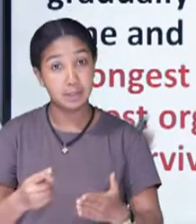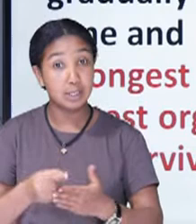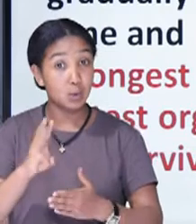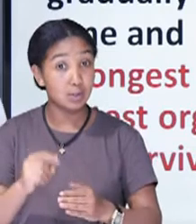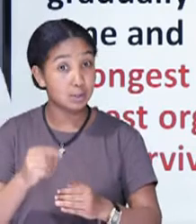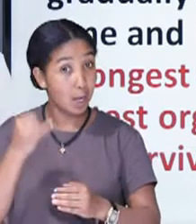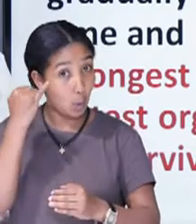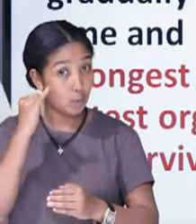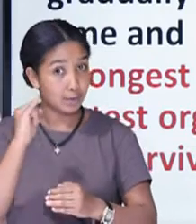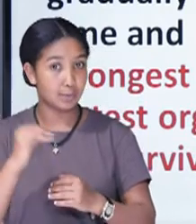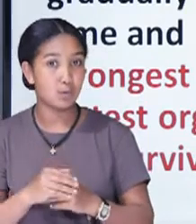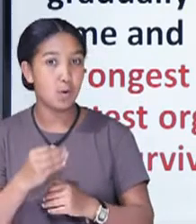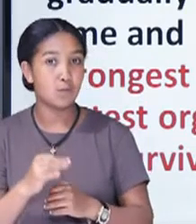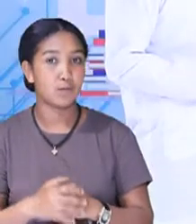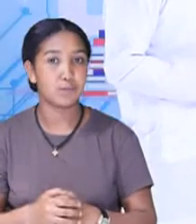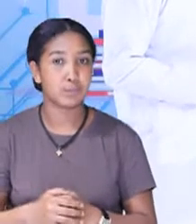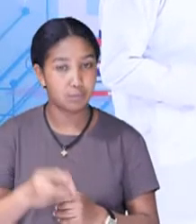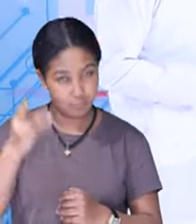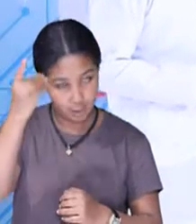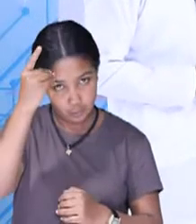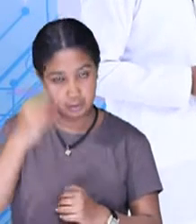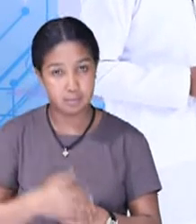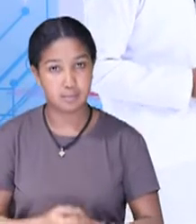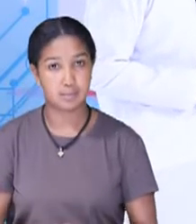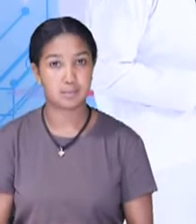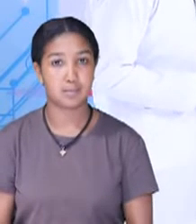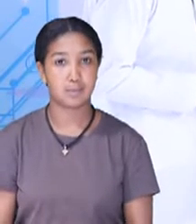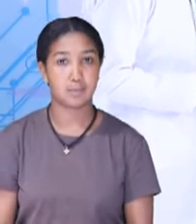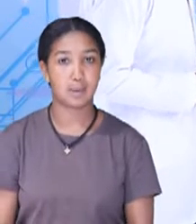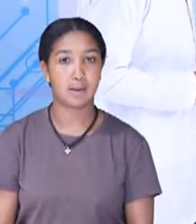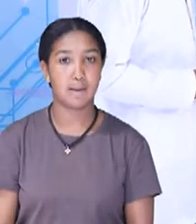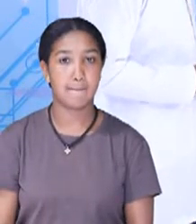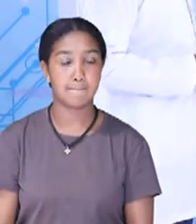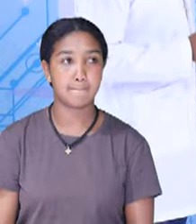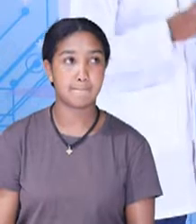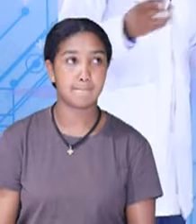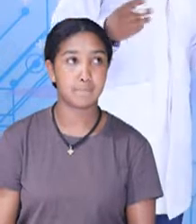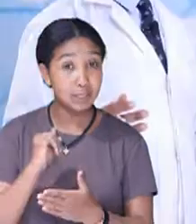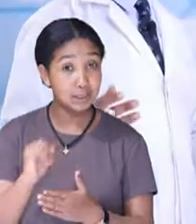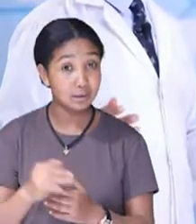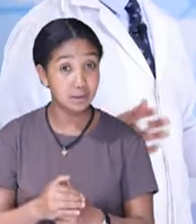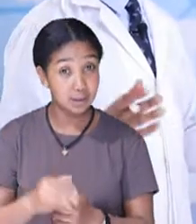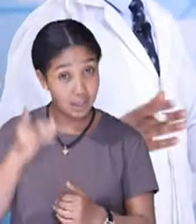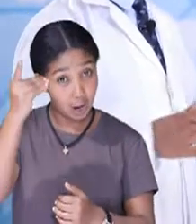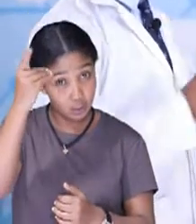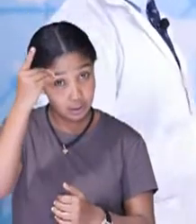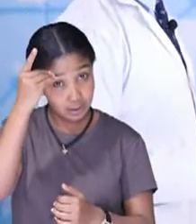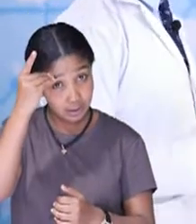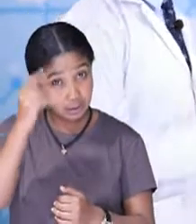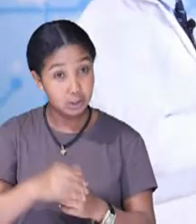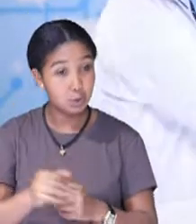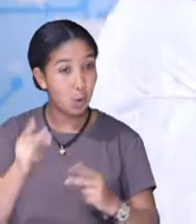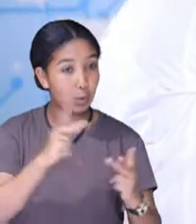This was the concept of Darwin, Charles Darwin. On his